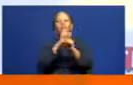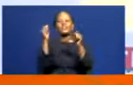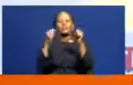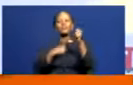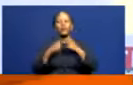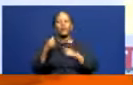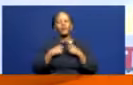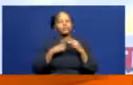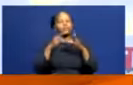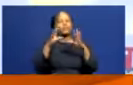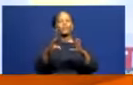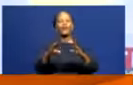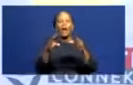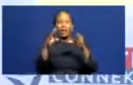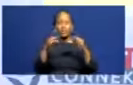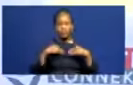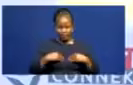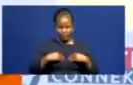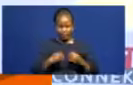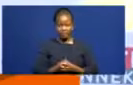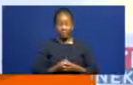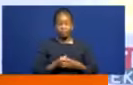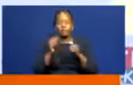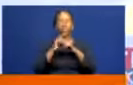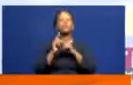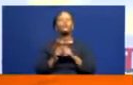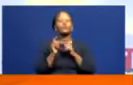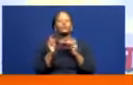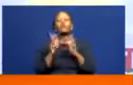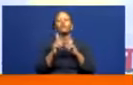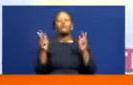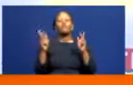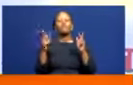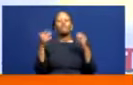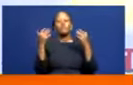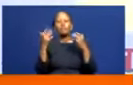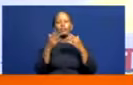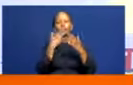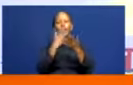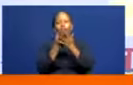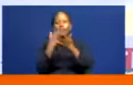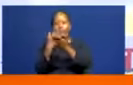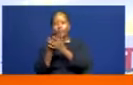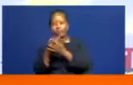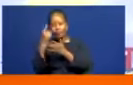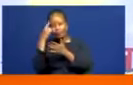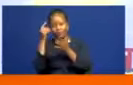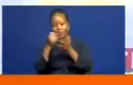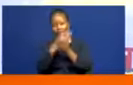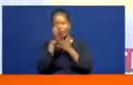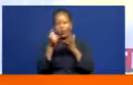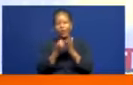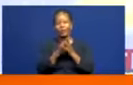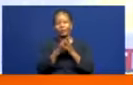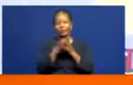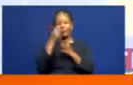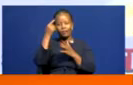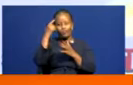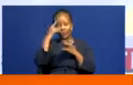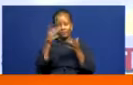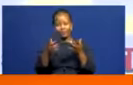request. And I'm therefore very grateful to our CS and his team for not letting us